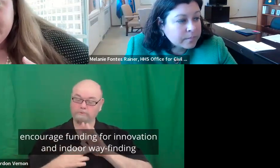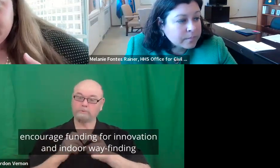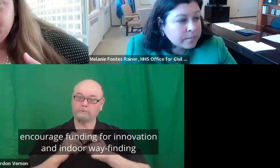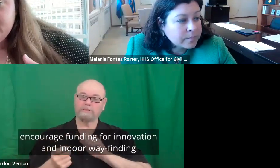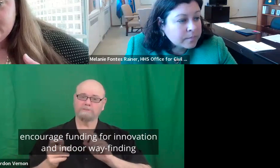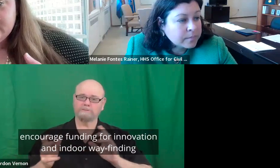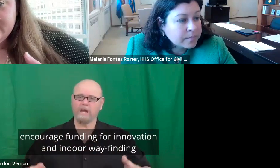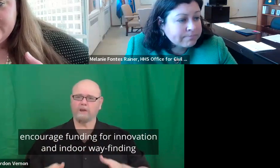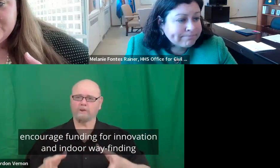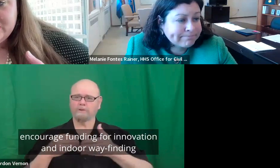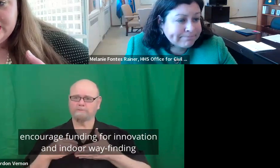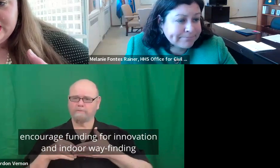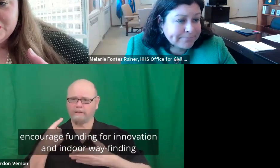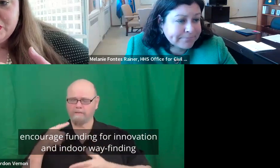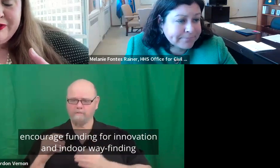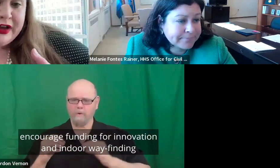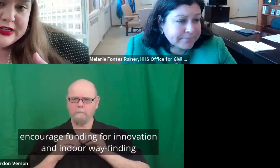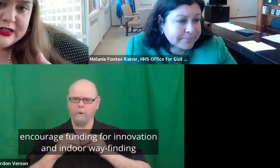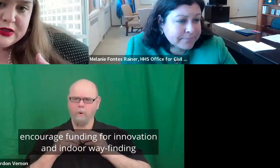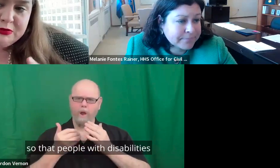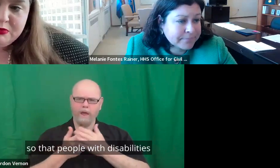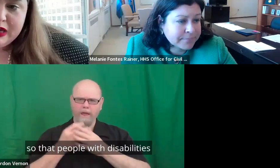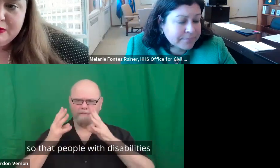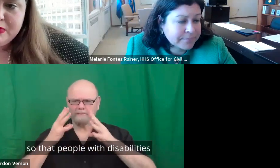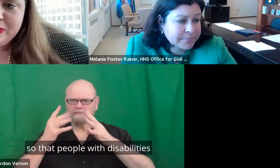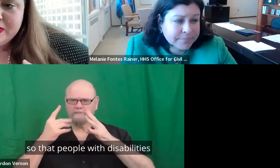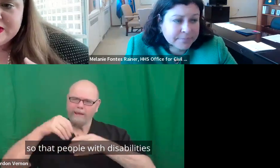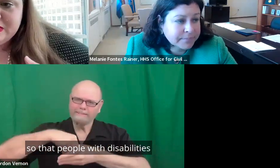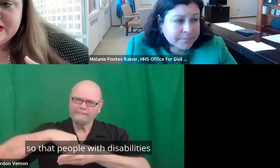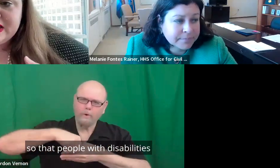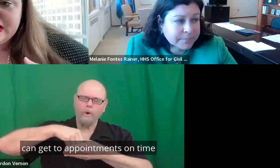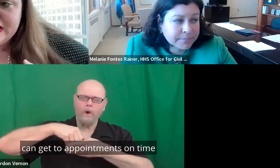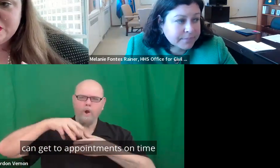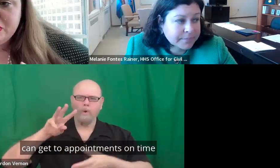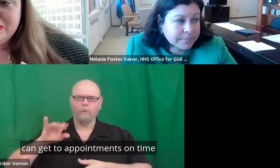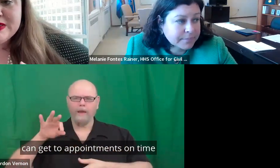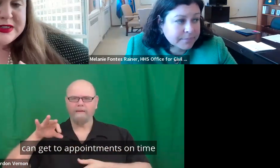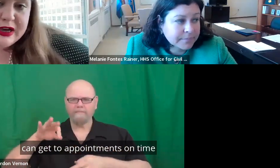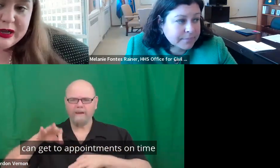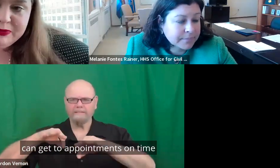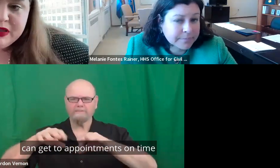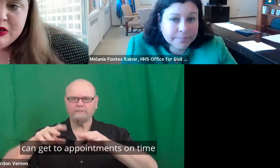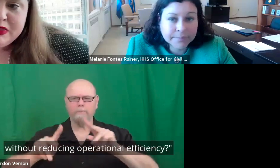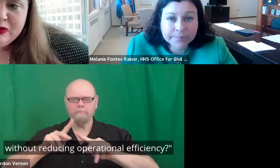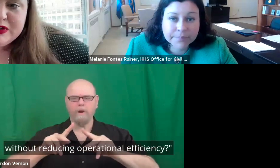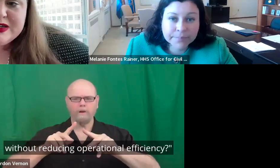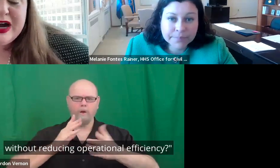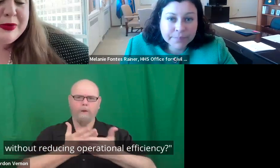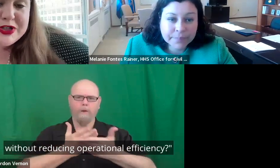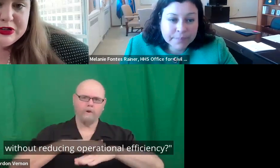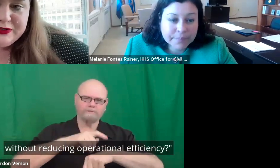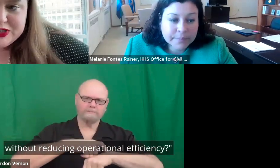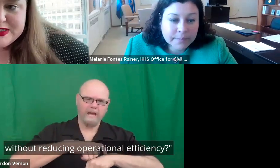encourage funding for innovation and indoor wayfinding so that people with disabilities can get to appointments on time without